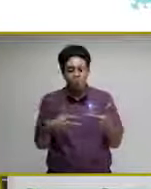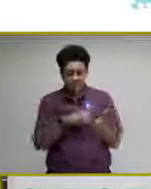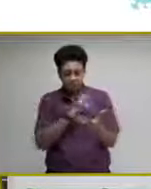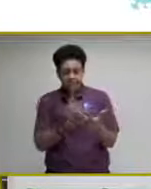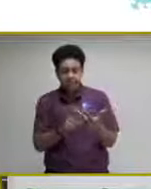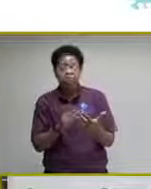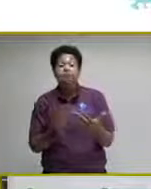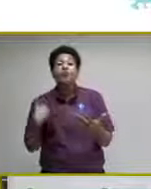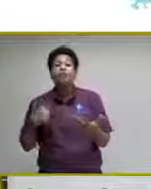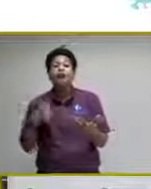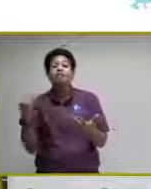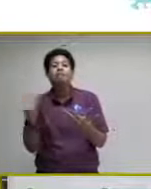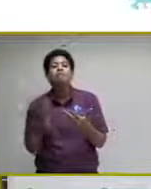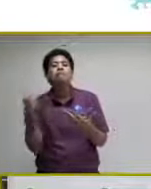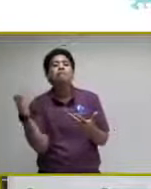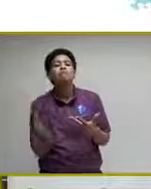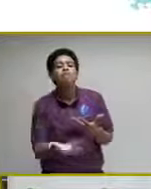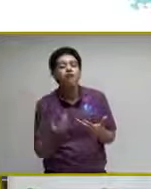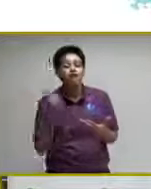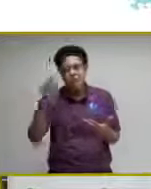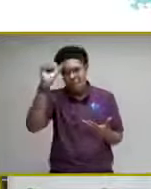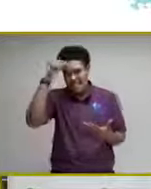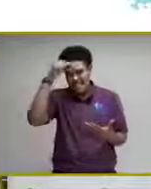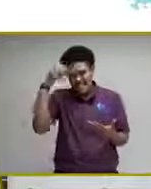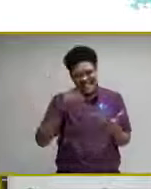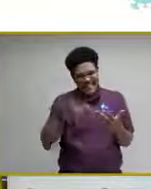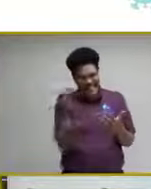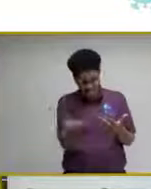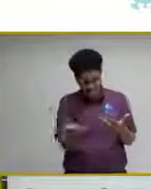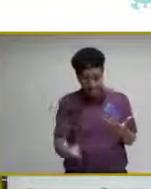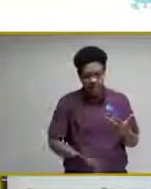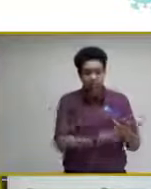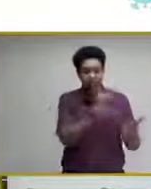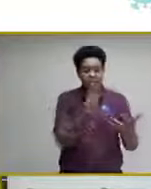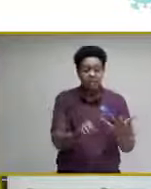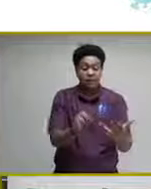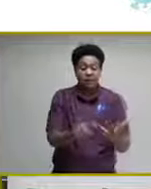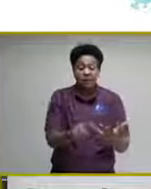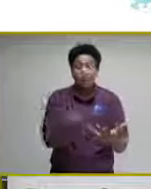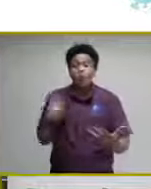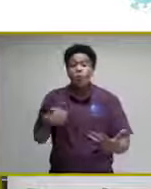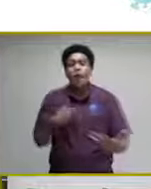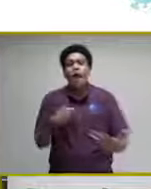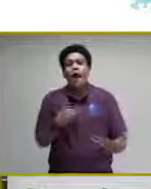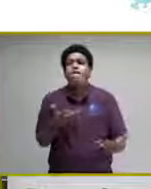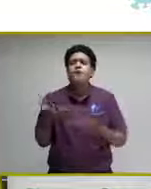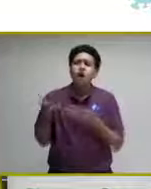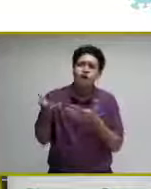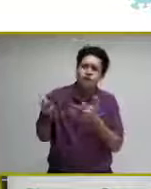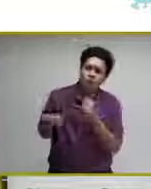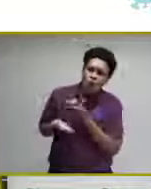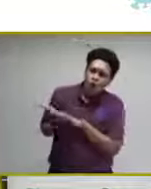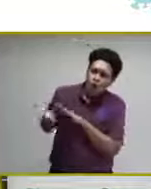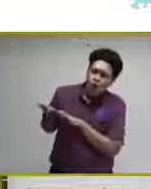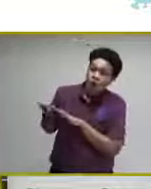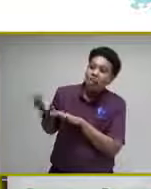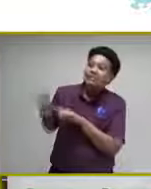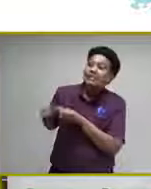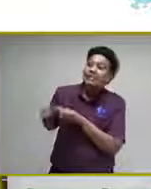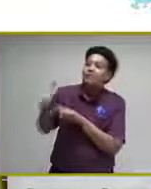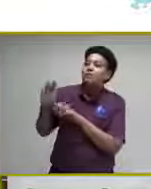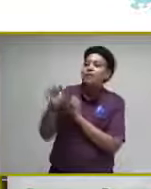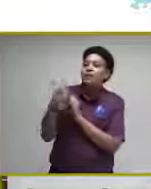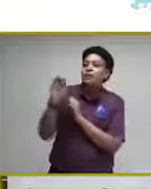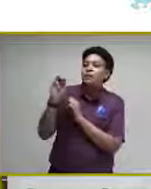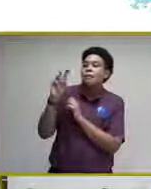have the donation from India. We have a conversation that is penultimate with